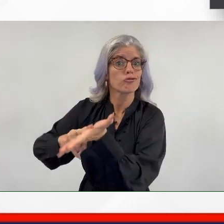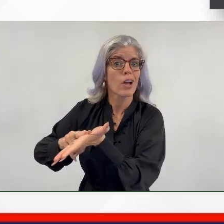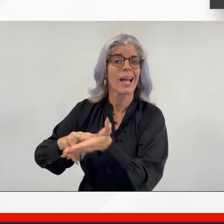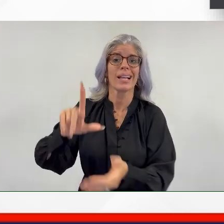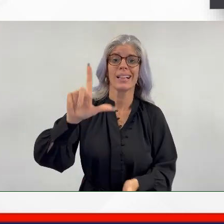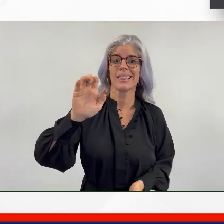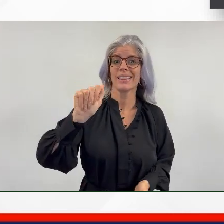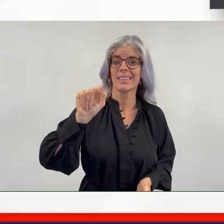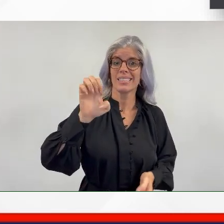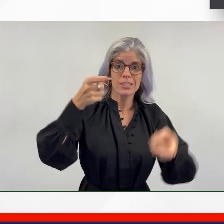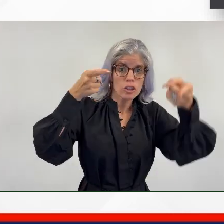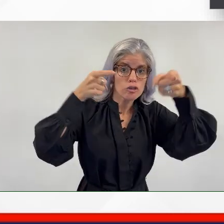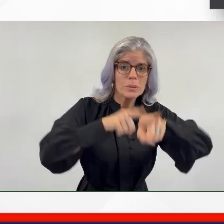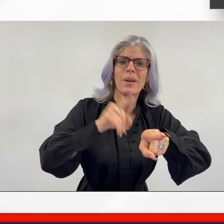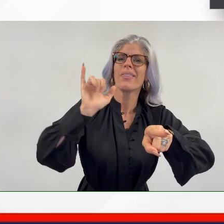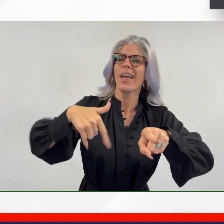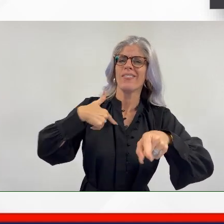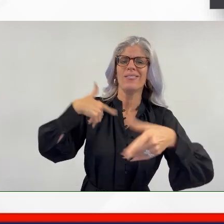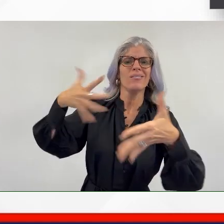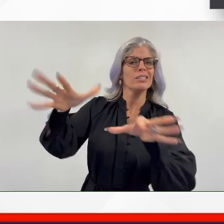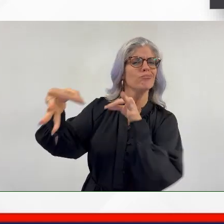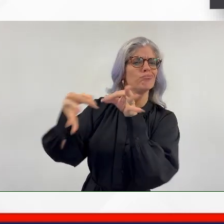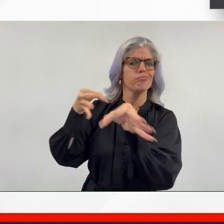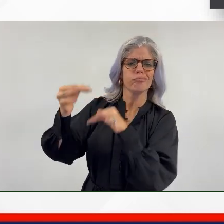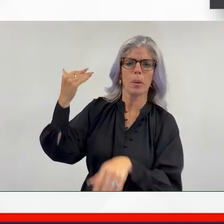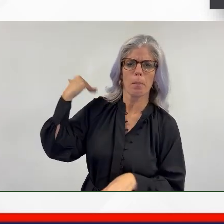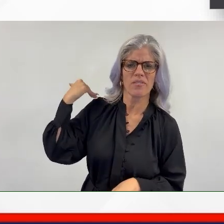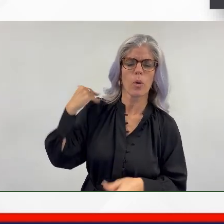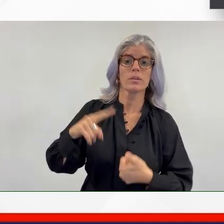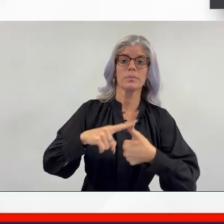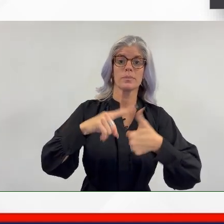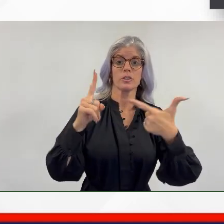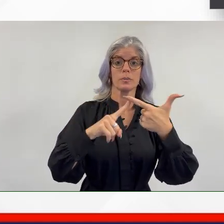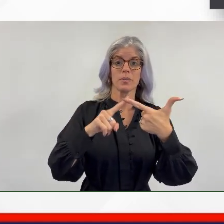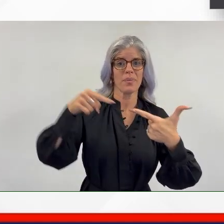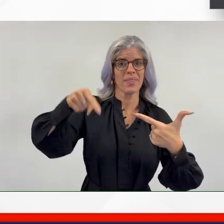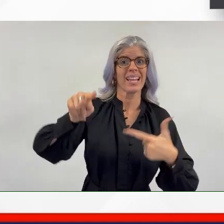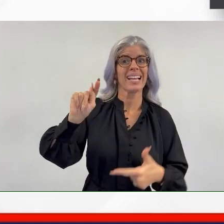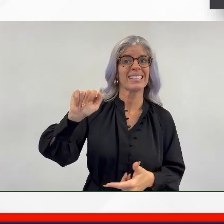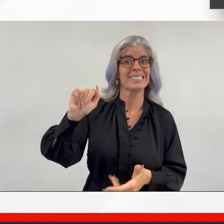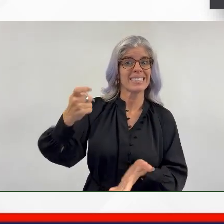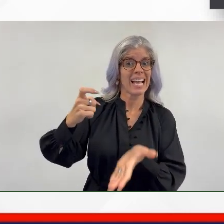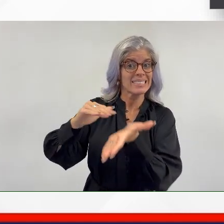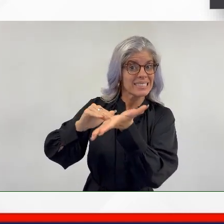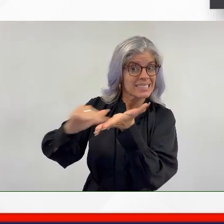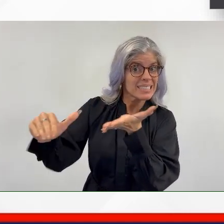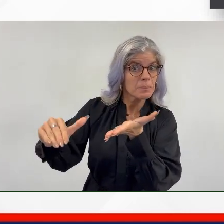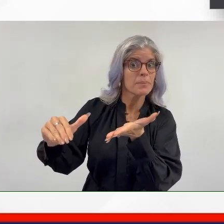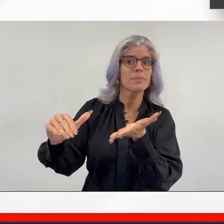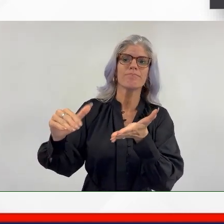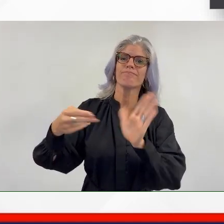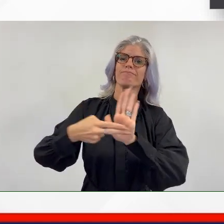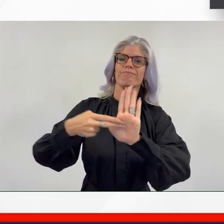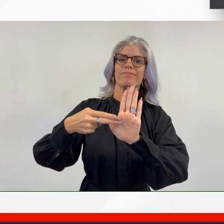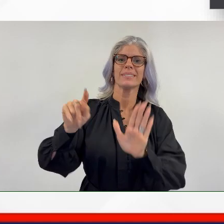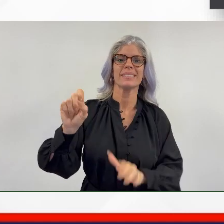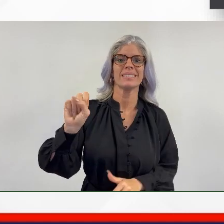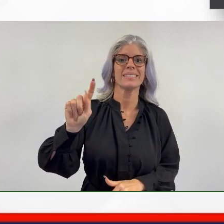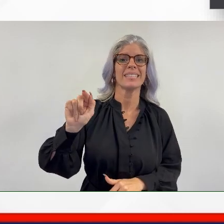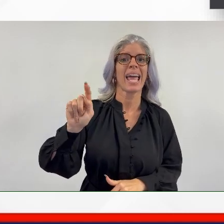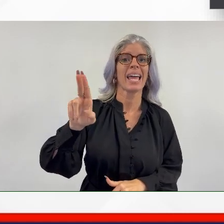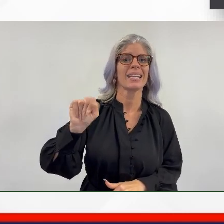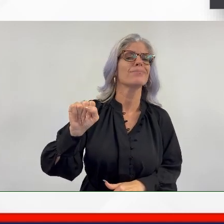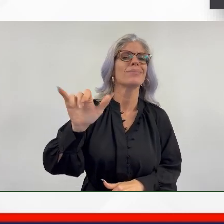as a 501c3 letter, your insurance policy, and articles of incorporation or bylaws before clicking next.